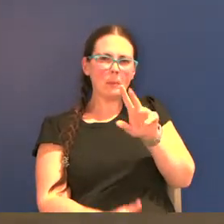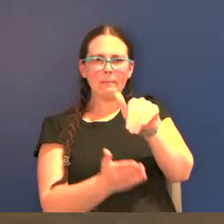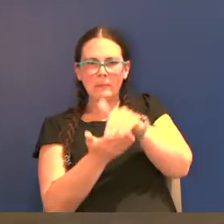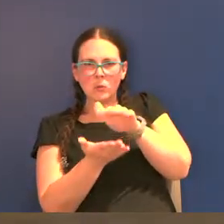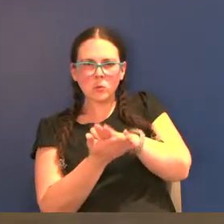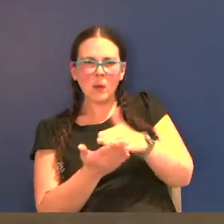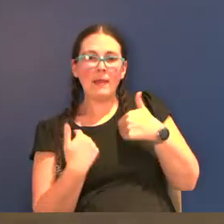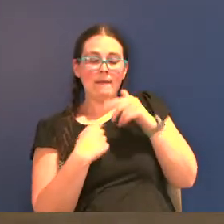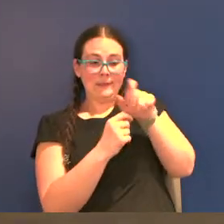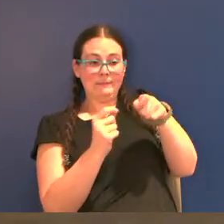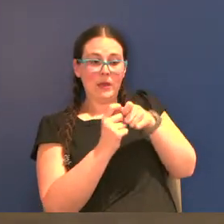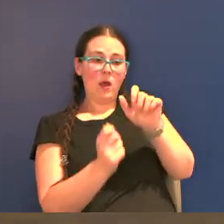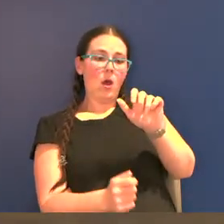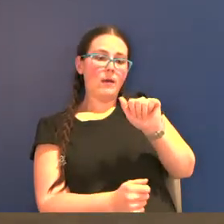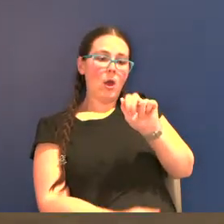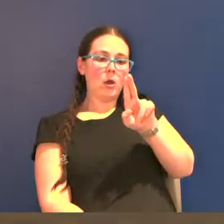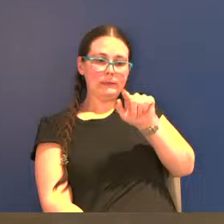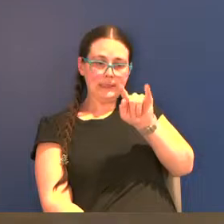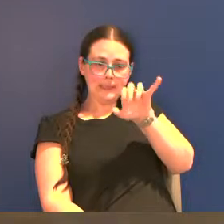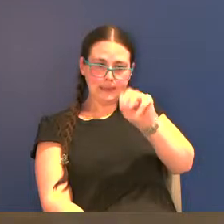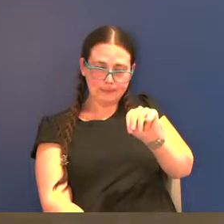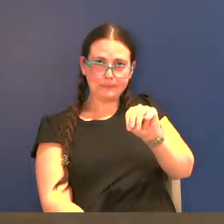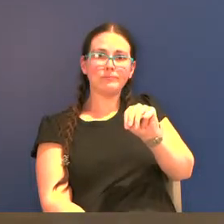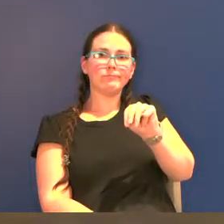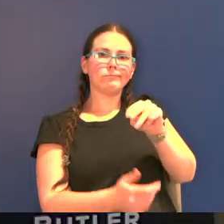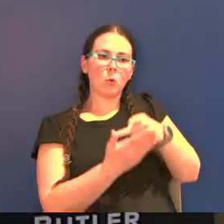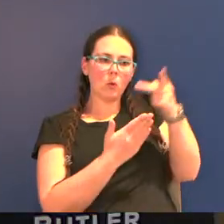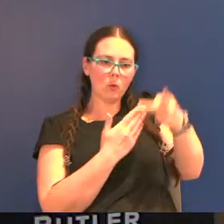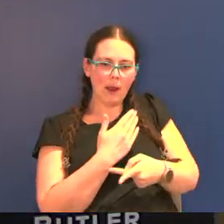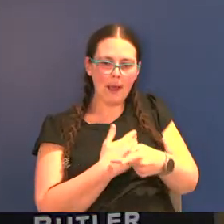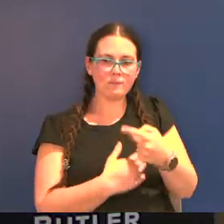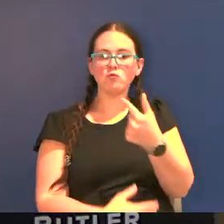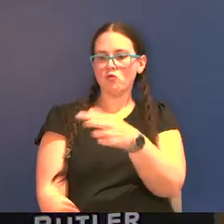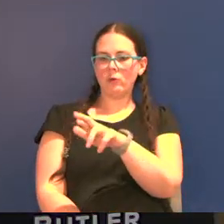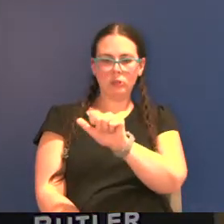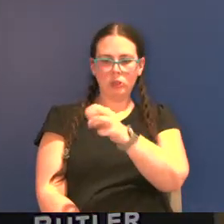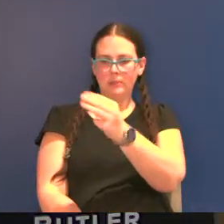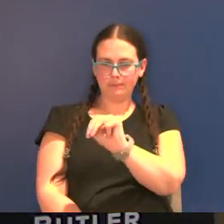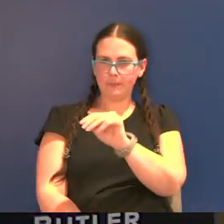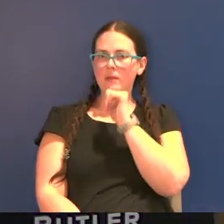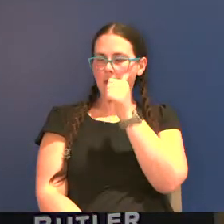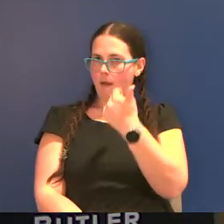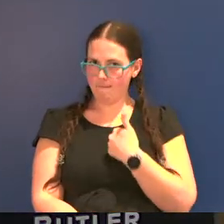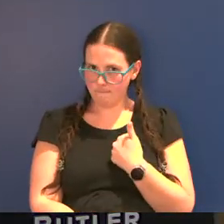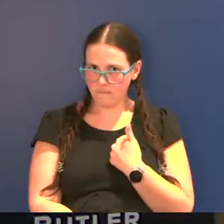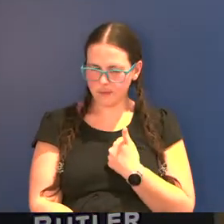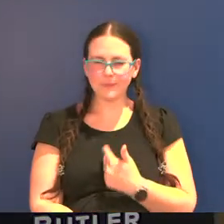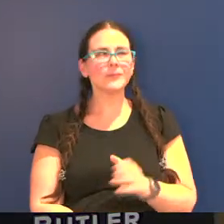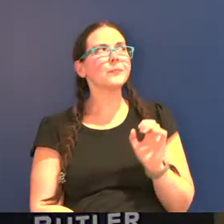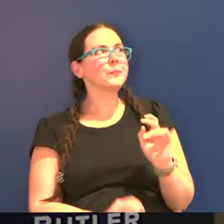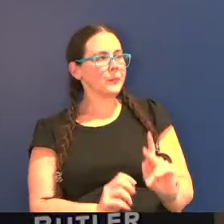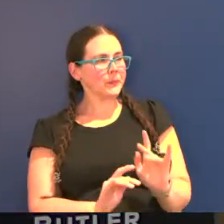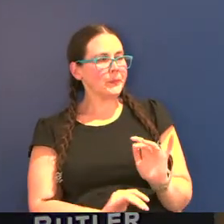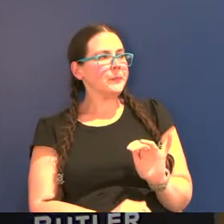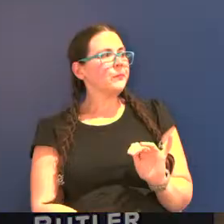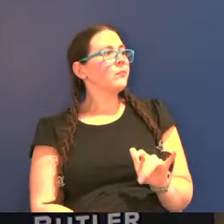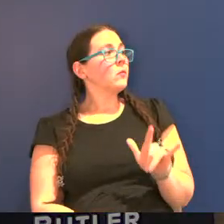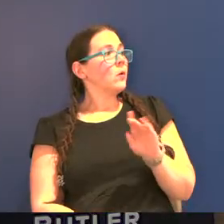even additional programming that Gresham does not have. Okay. And so the percentage of kids that are